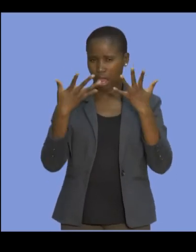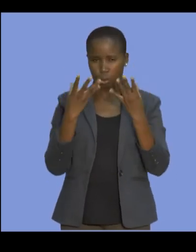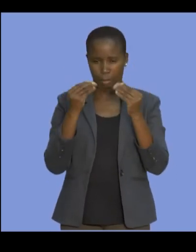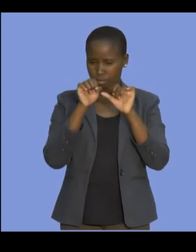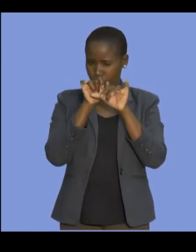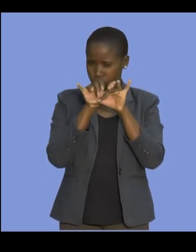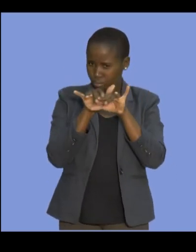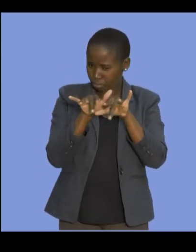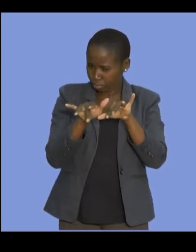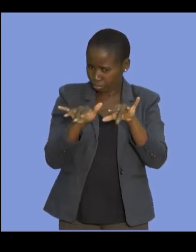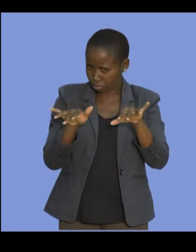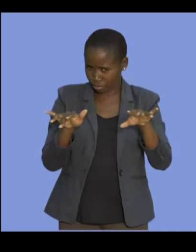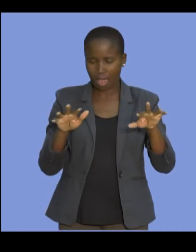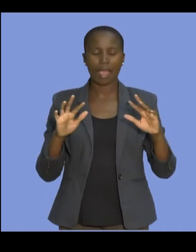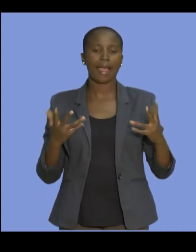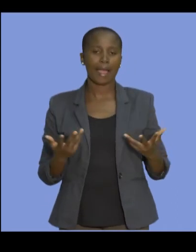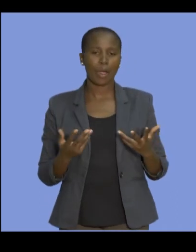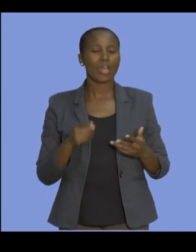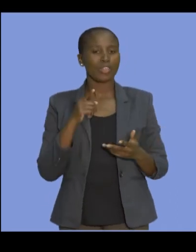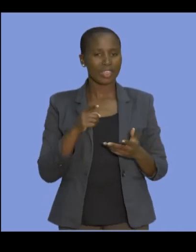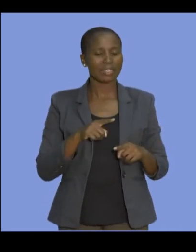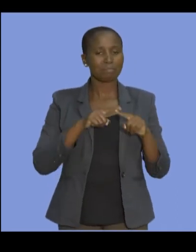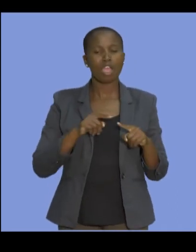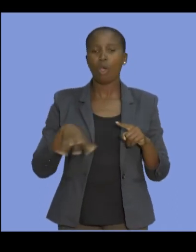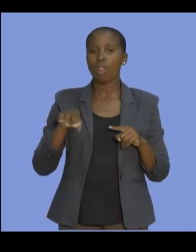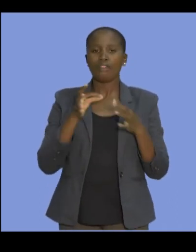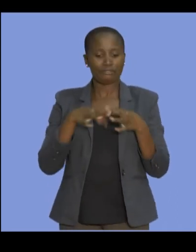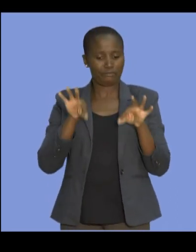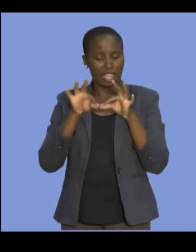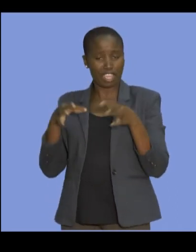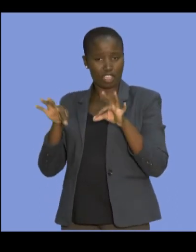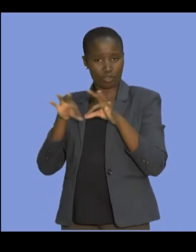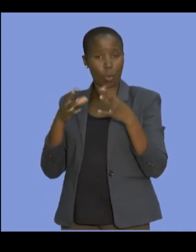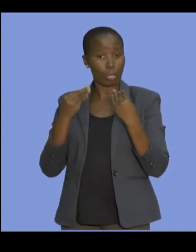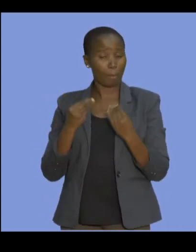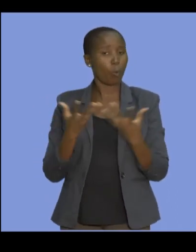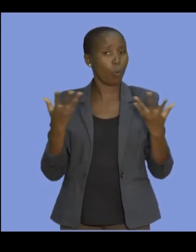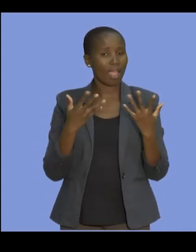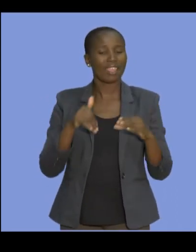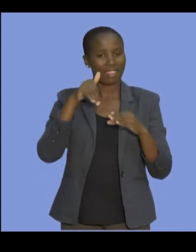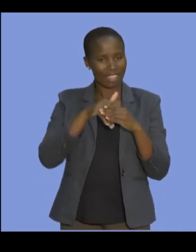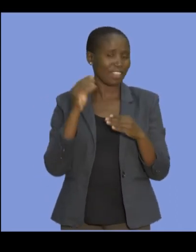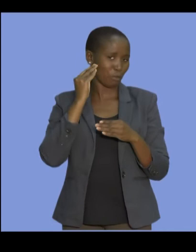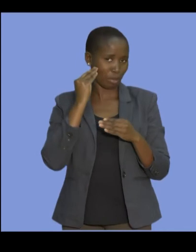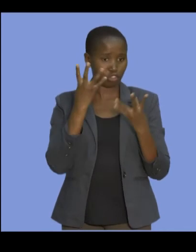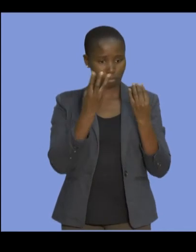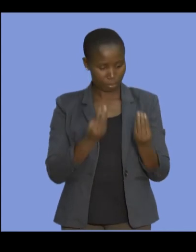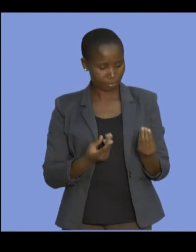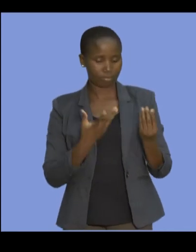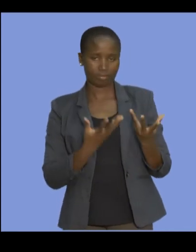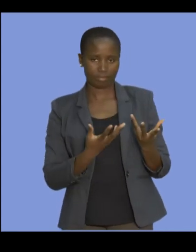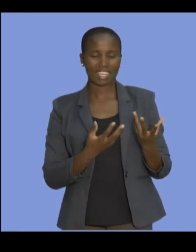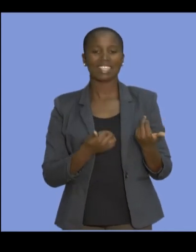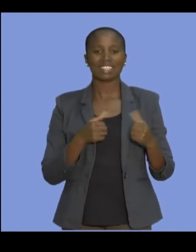It's based on all values in the data. So it is sensitive to the presence